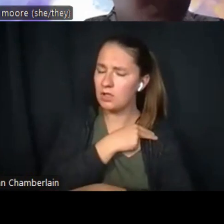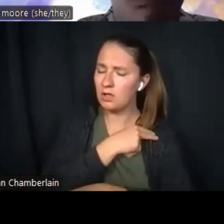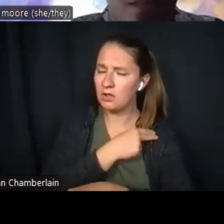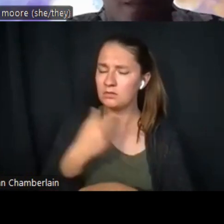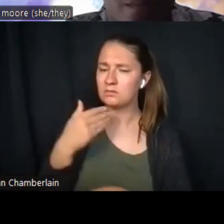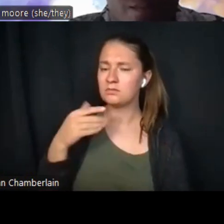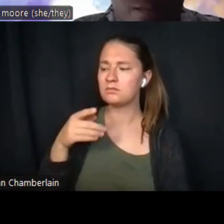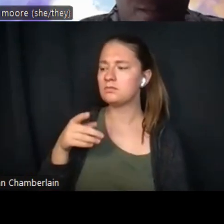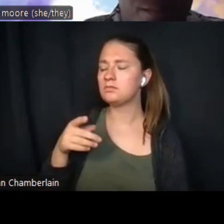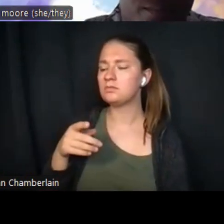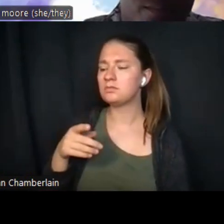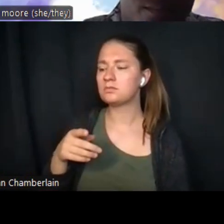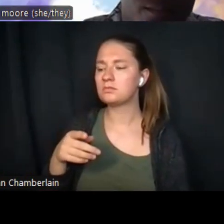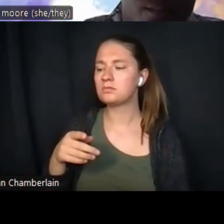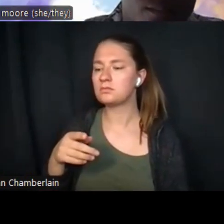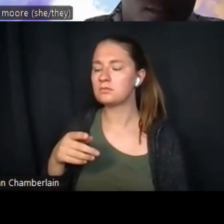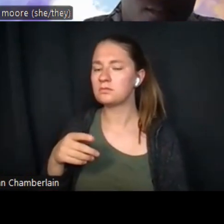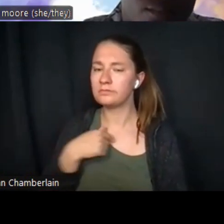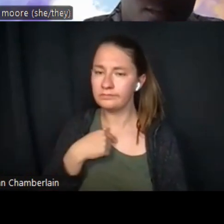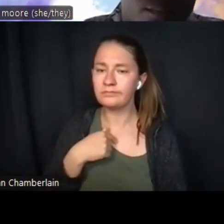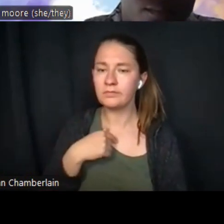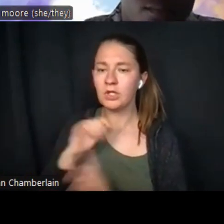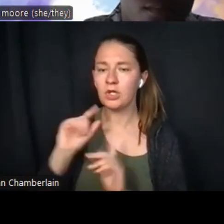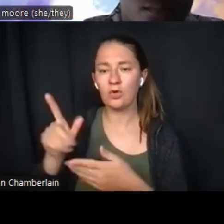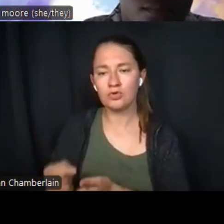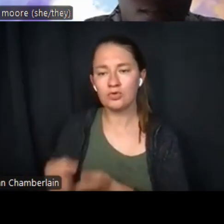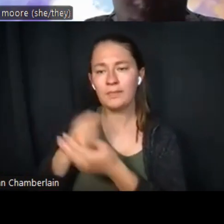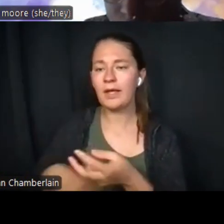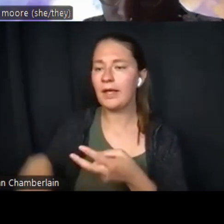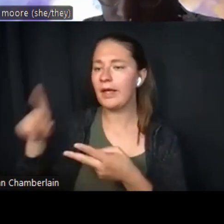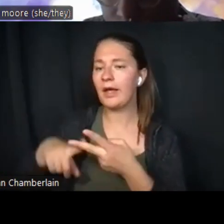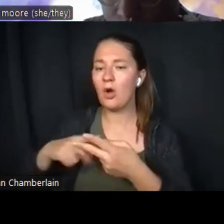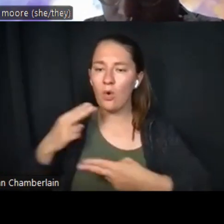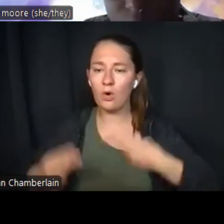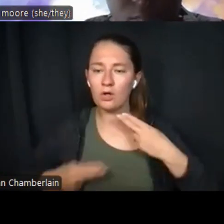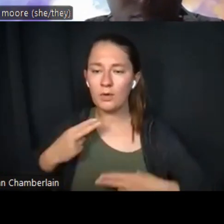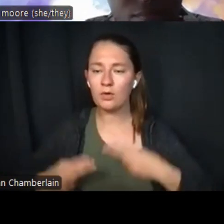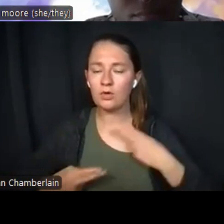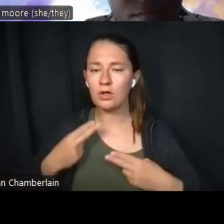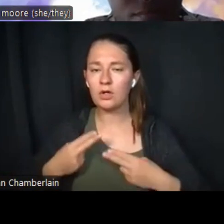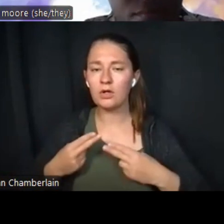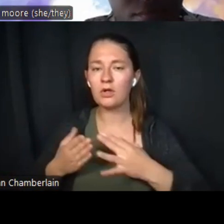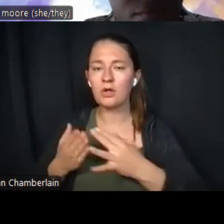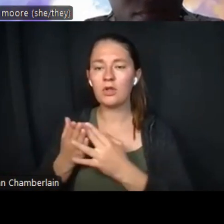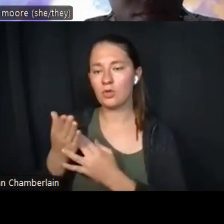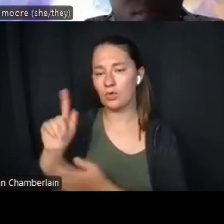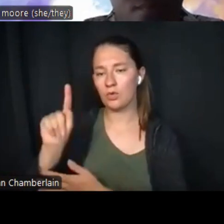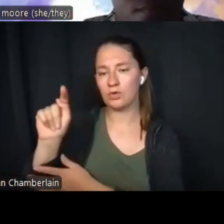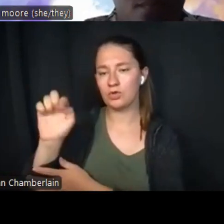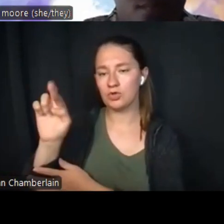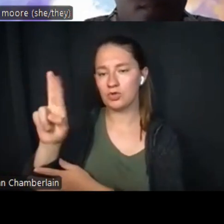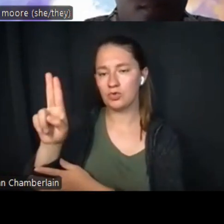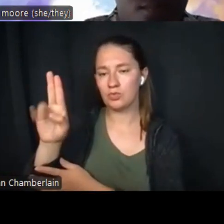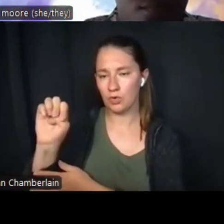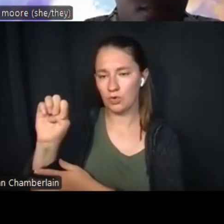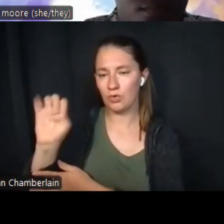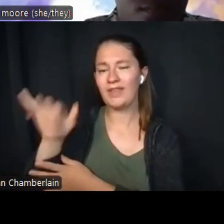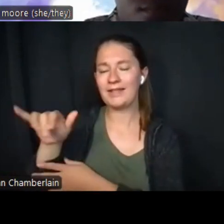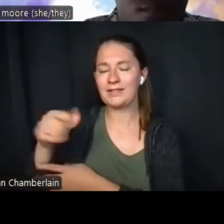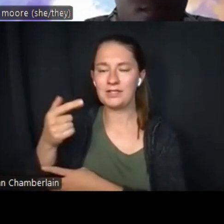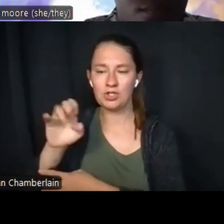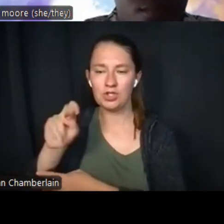been treated and been getting hormones through the True Center. That's their gender identity